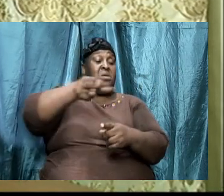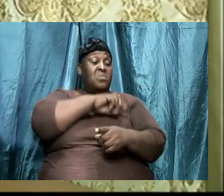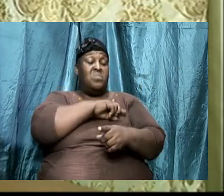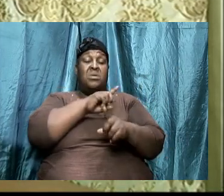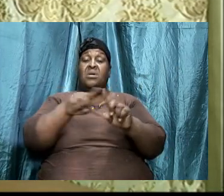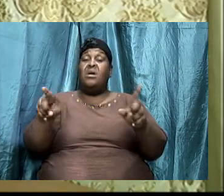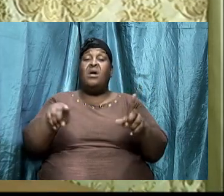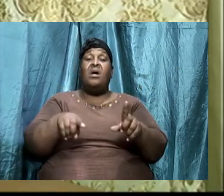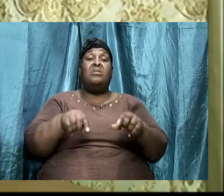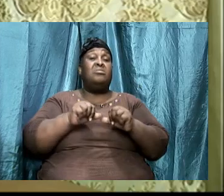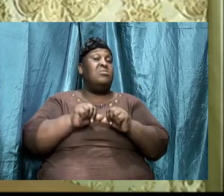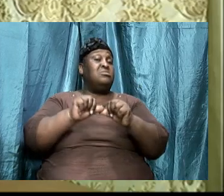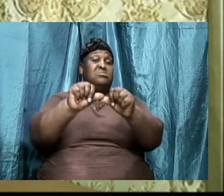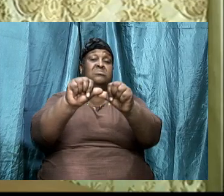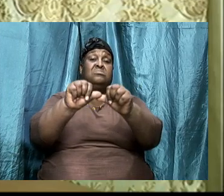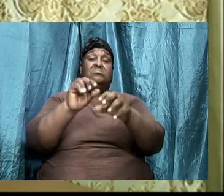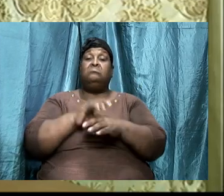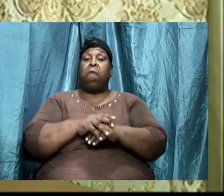on